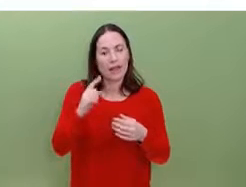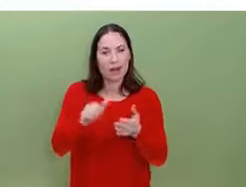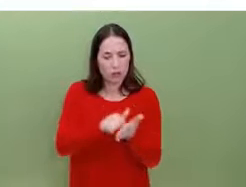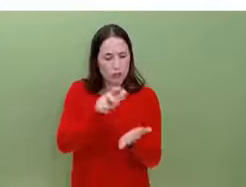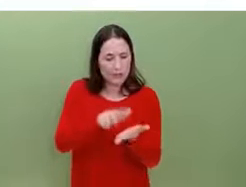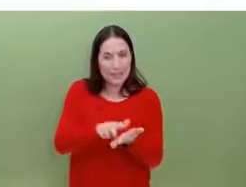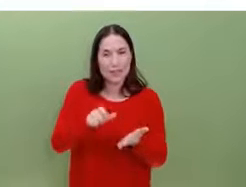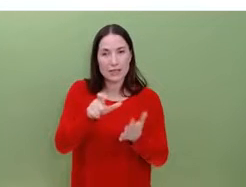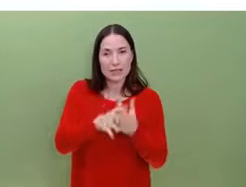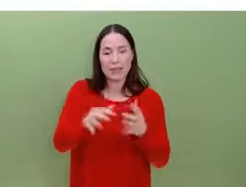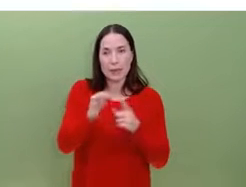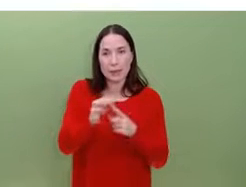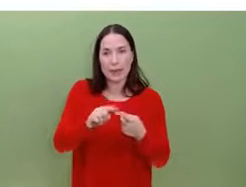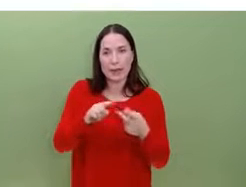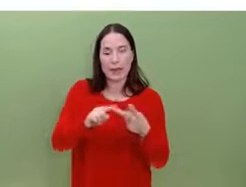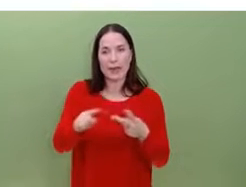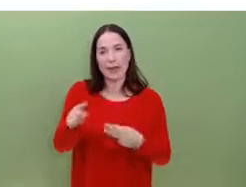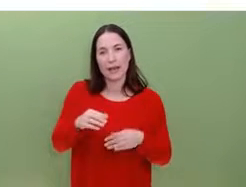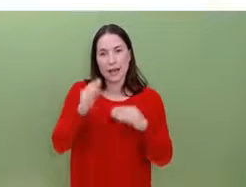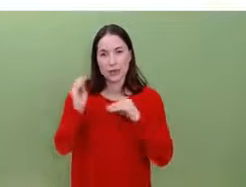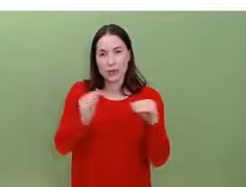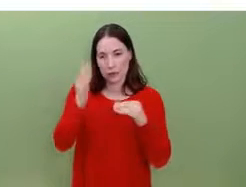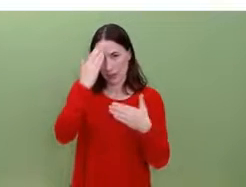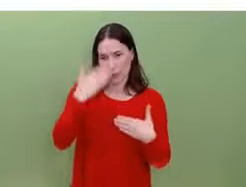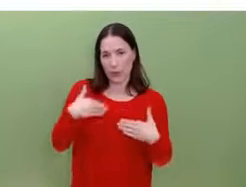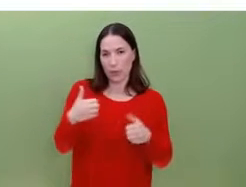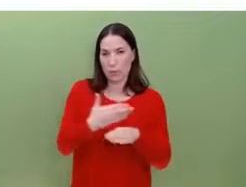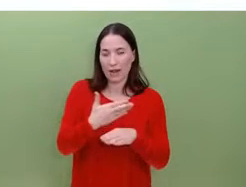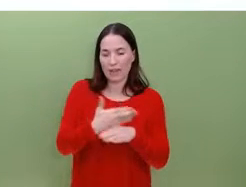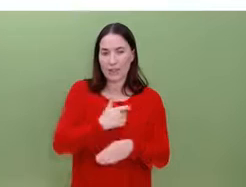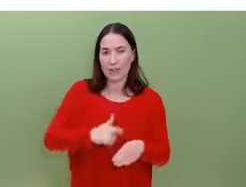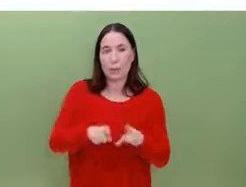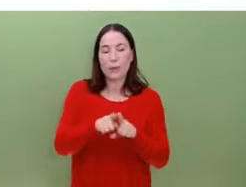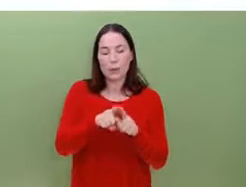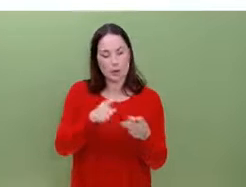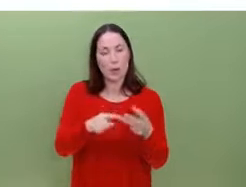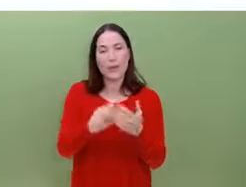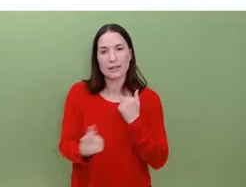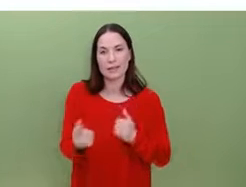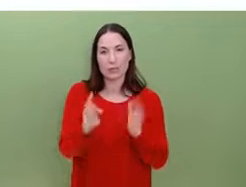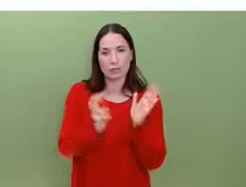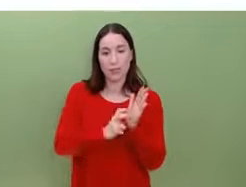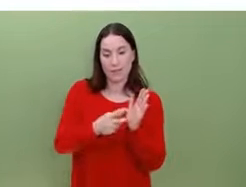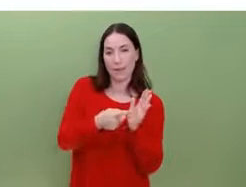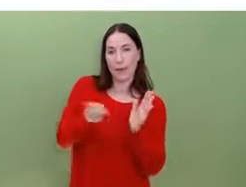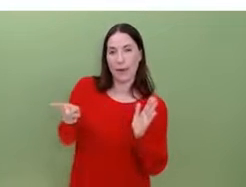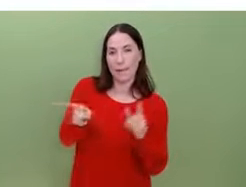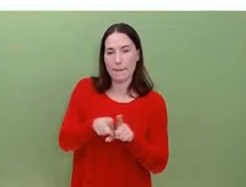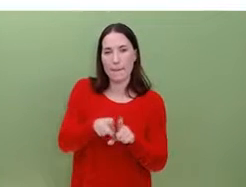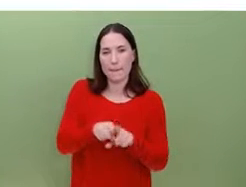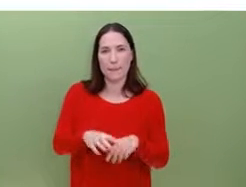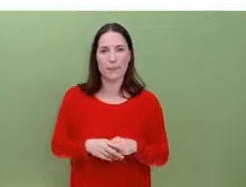CWPs and the education mental health practitioners, and also individual registration for them as well. And there are other